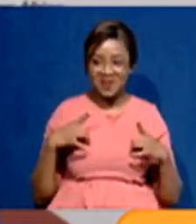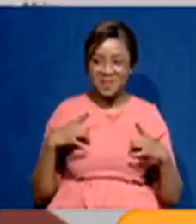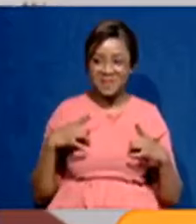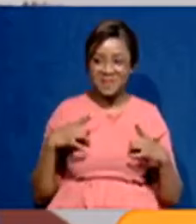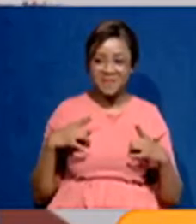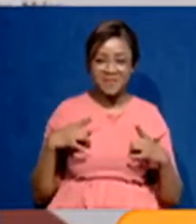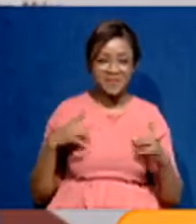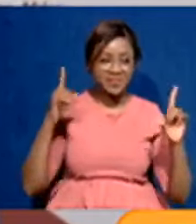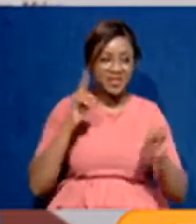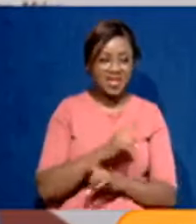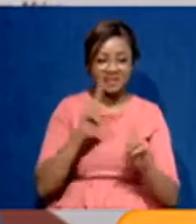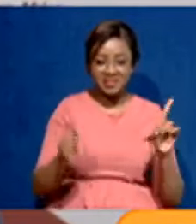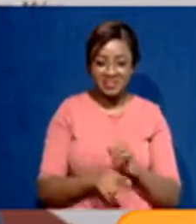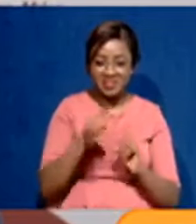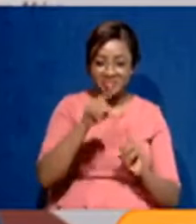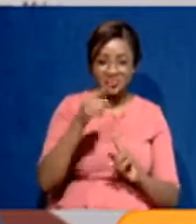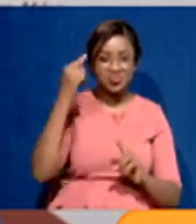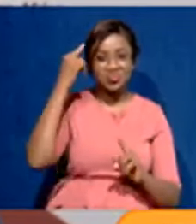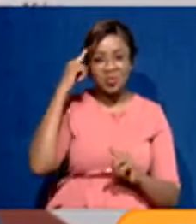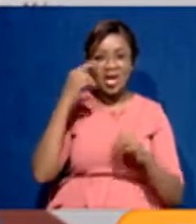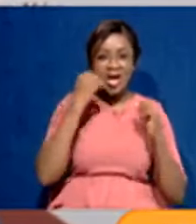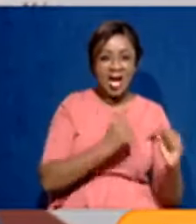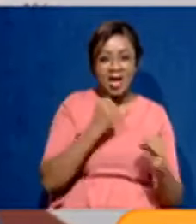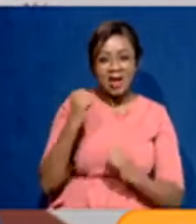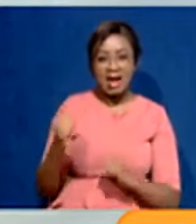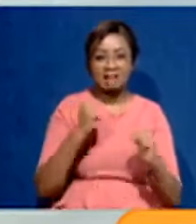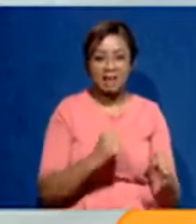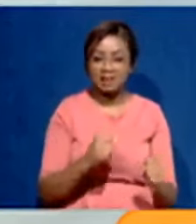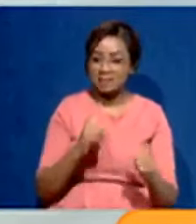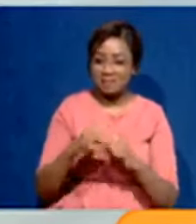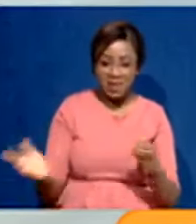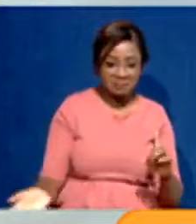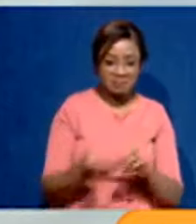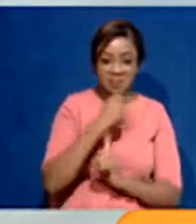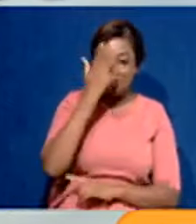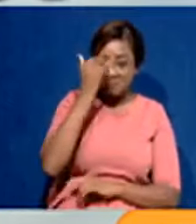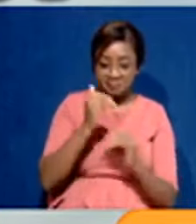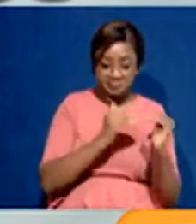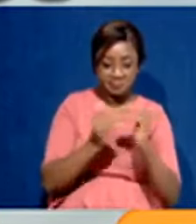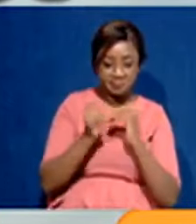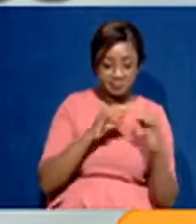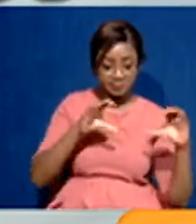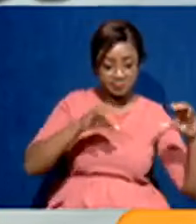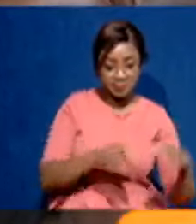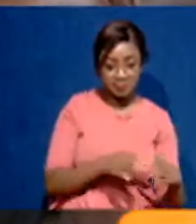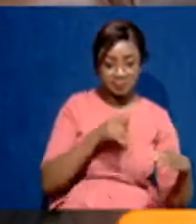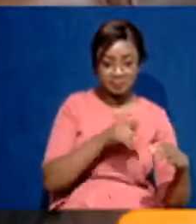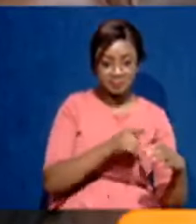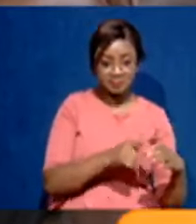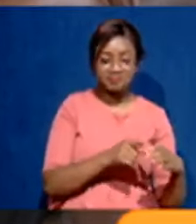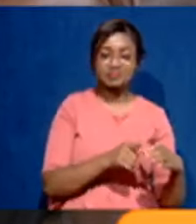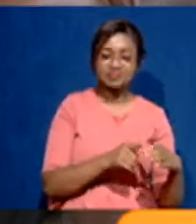Everything you talked of as a challenge, we are leaving it behind. Wings to Fly, the Equity Group Foundation,